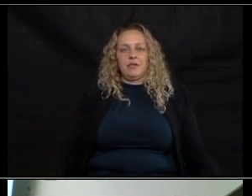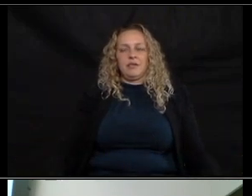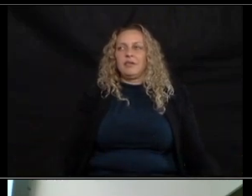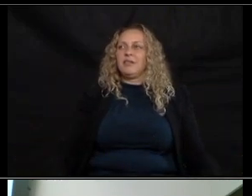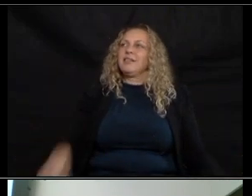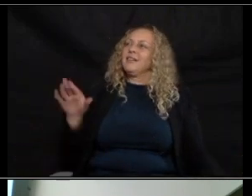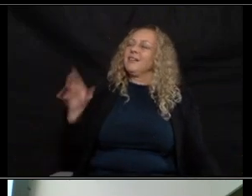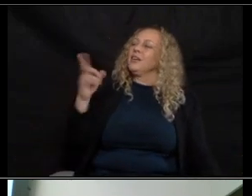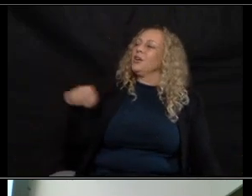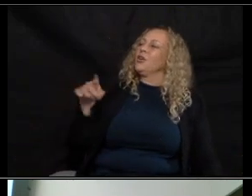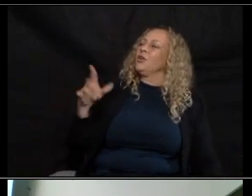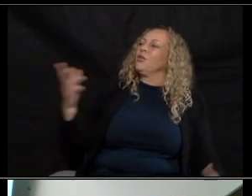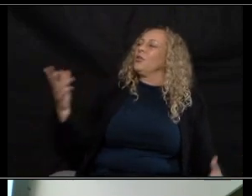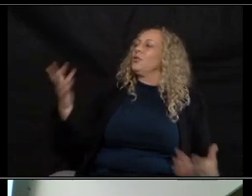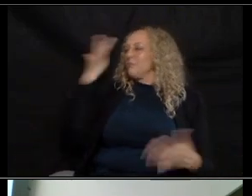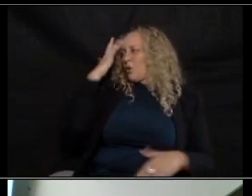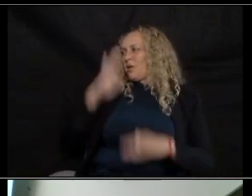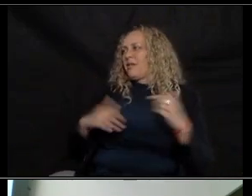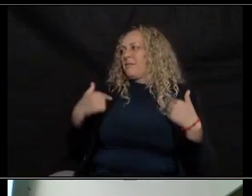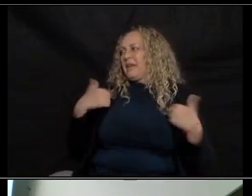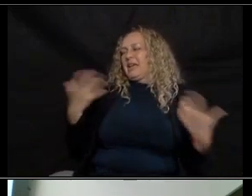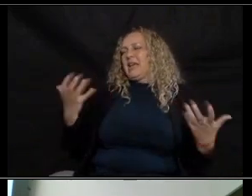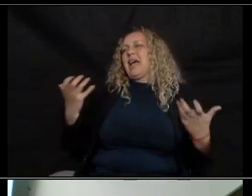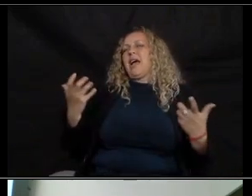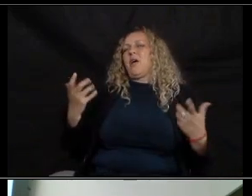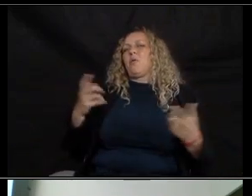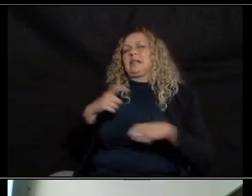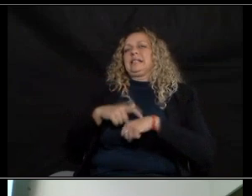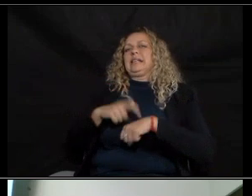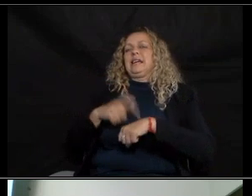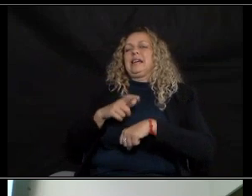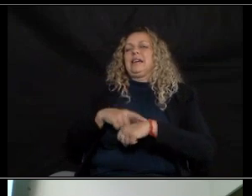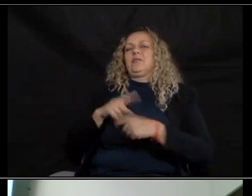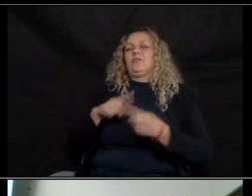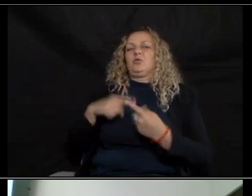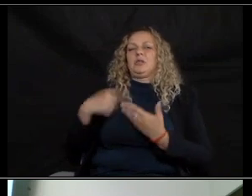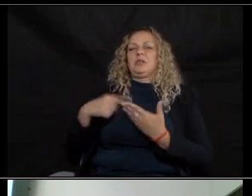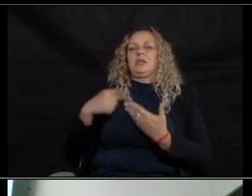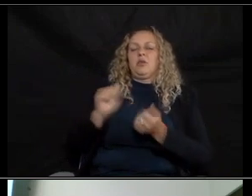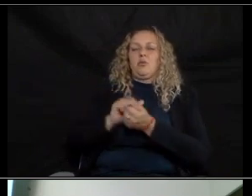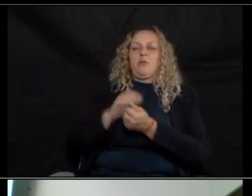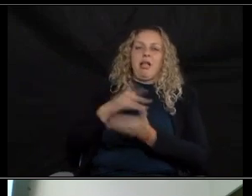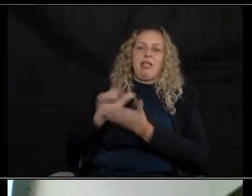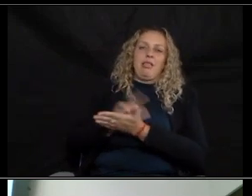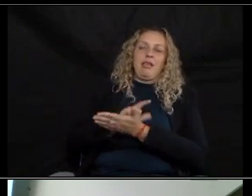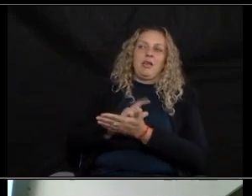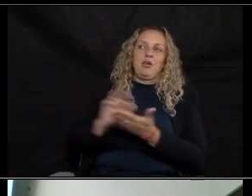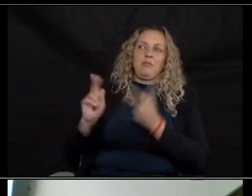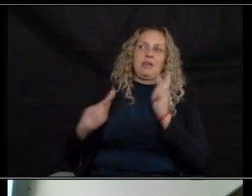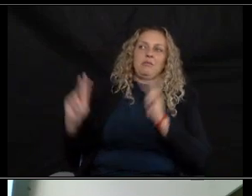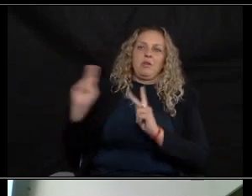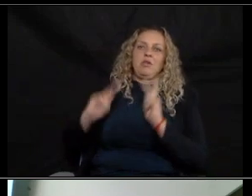You guys are smarter than I am, and I would want time to talk with my legal